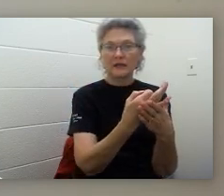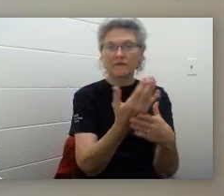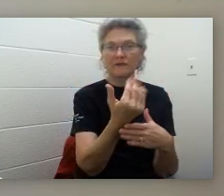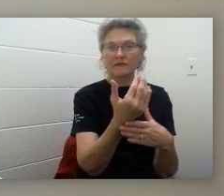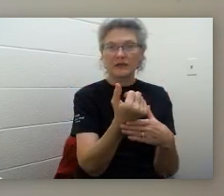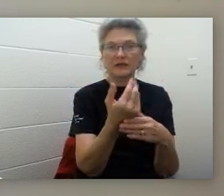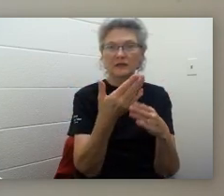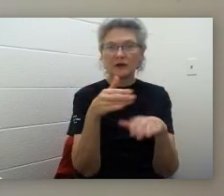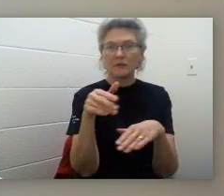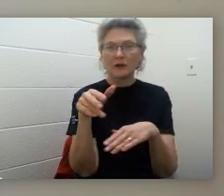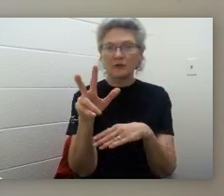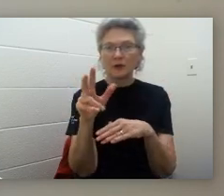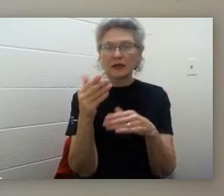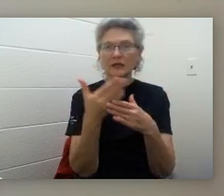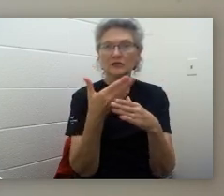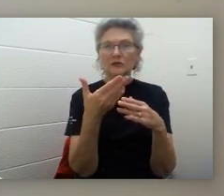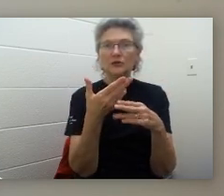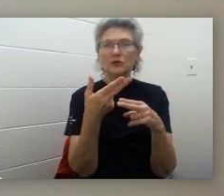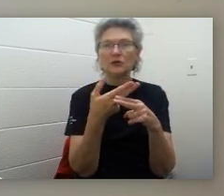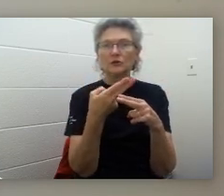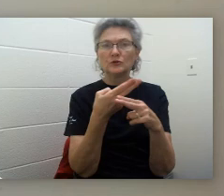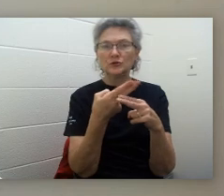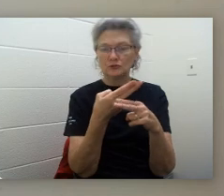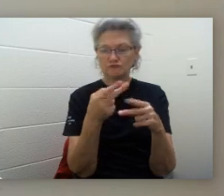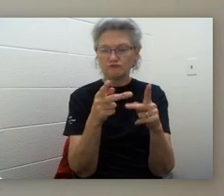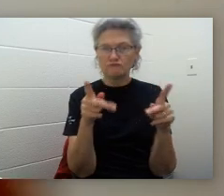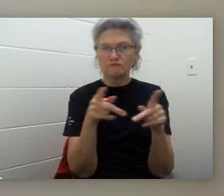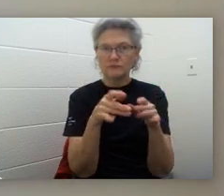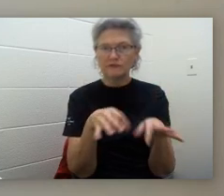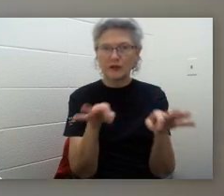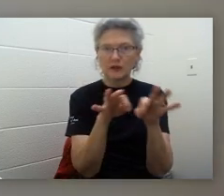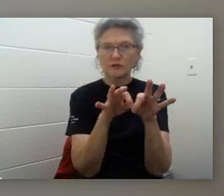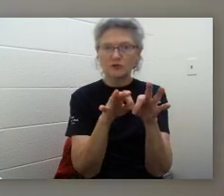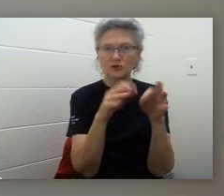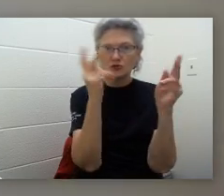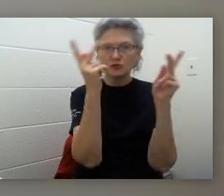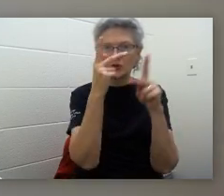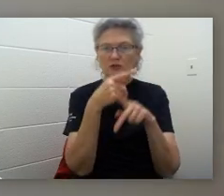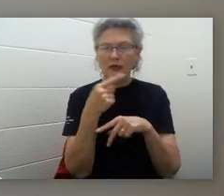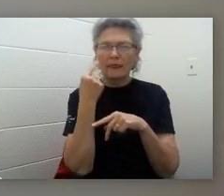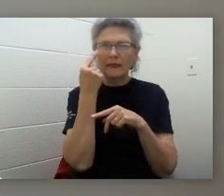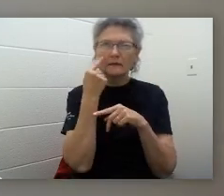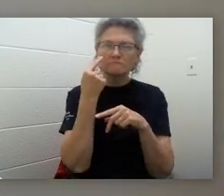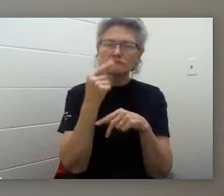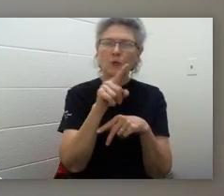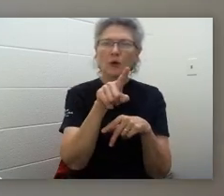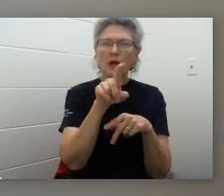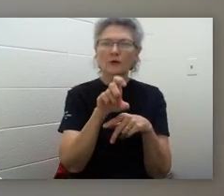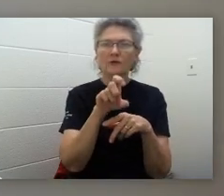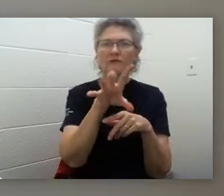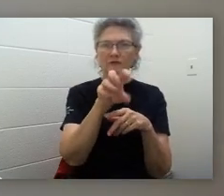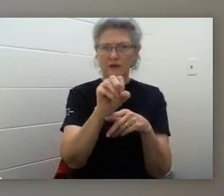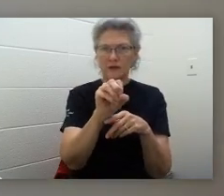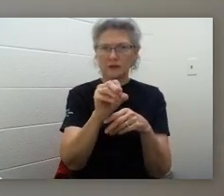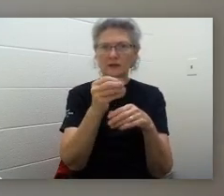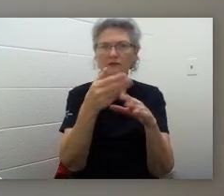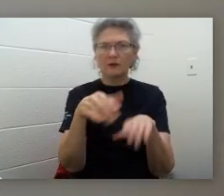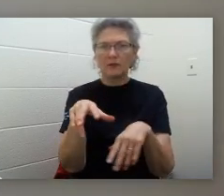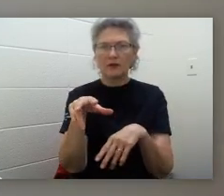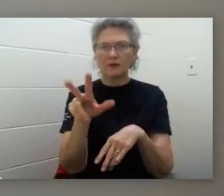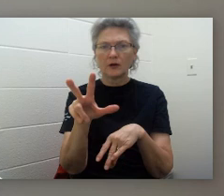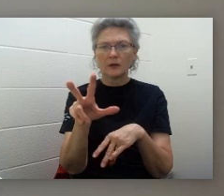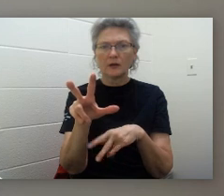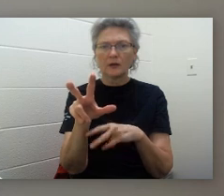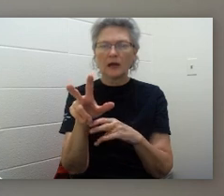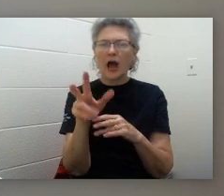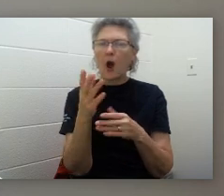15 divided by 3, I could use my place value strategy to think of that as to change that to 150 divided by 3.